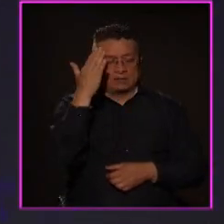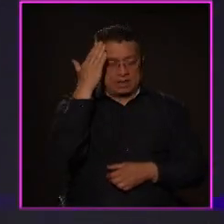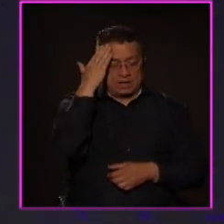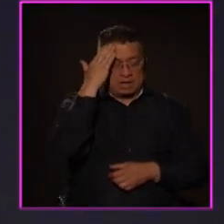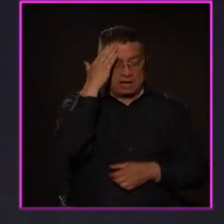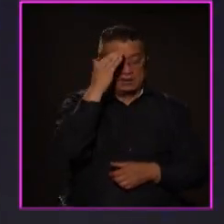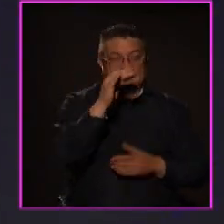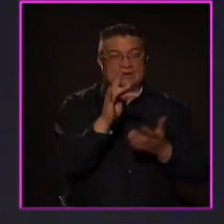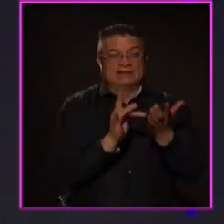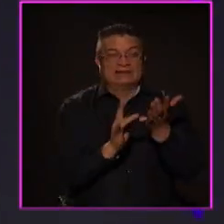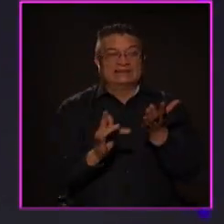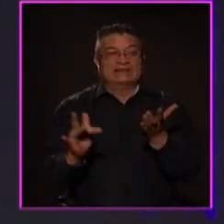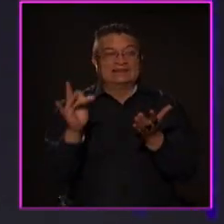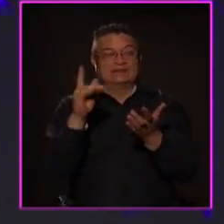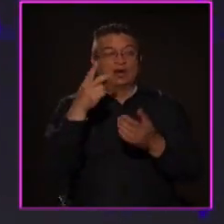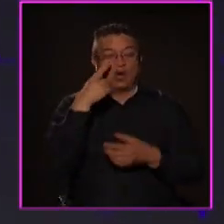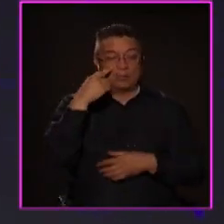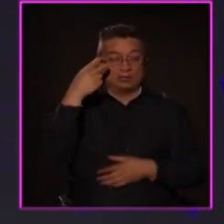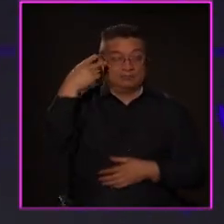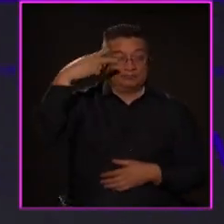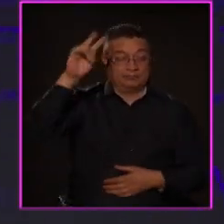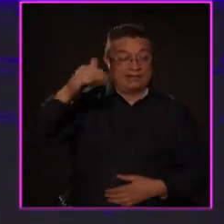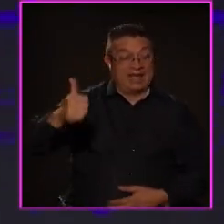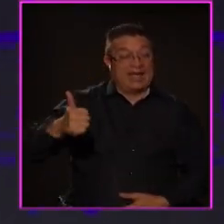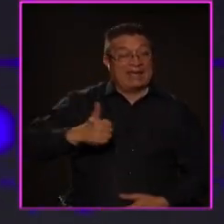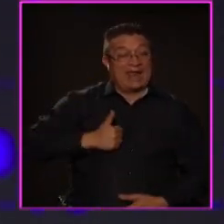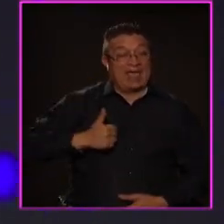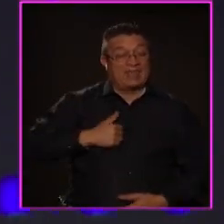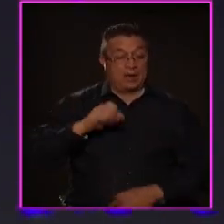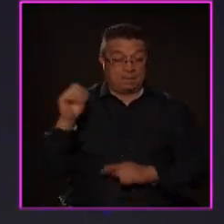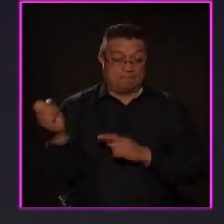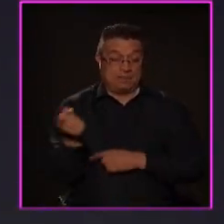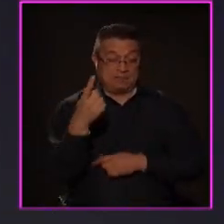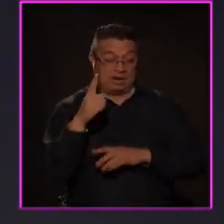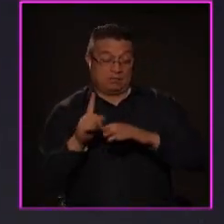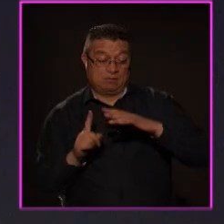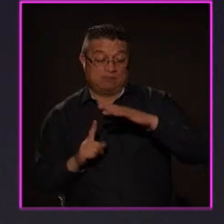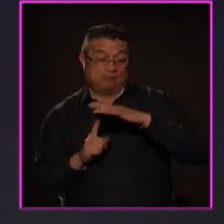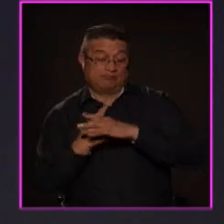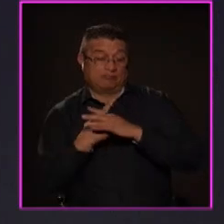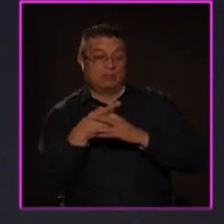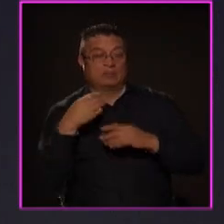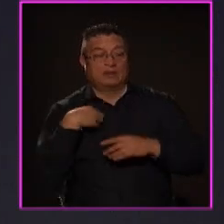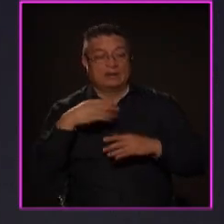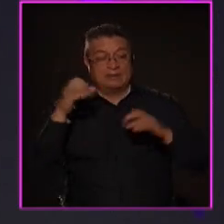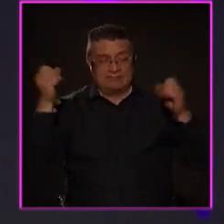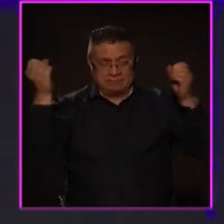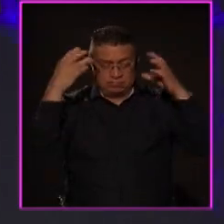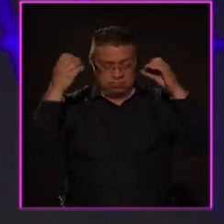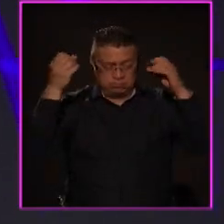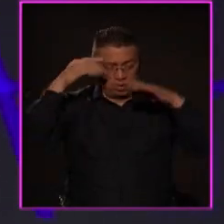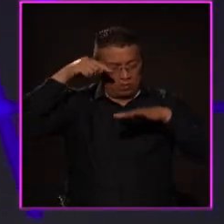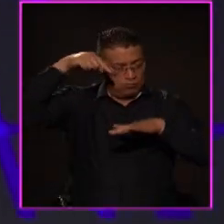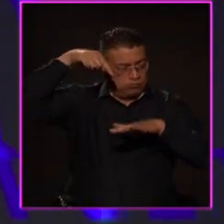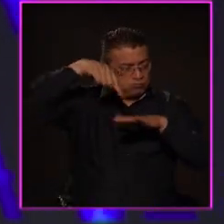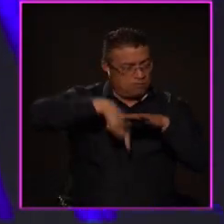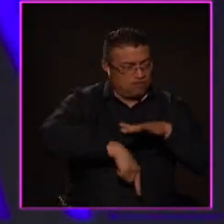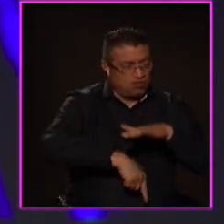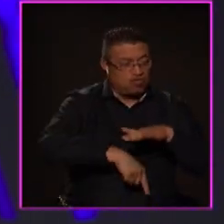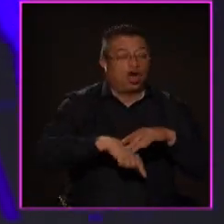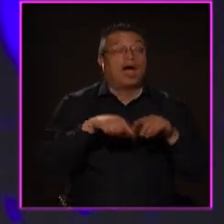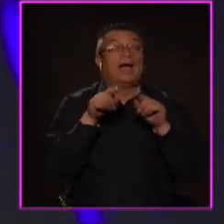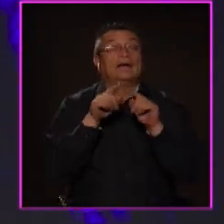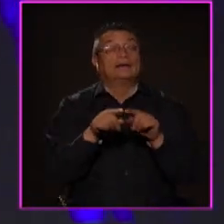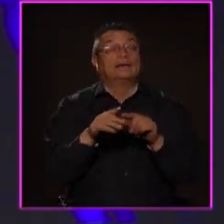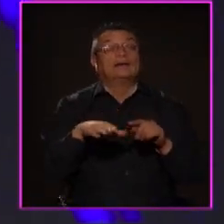pioneers in the approach that we call deep learning. So he thinks that machines are getting closer to humans.